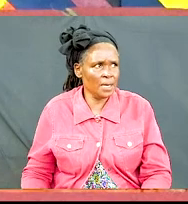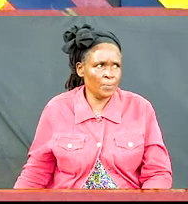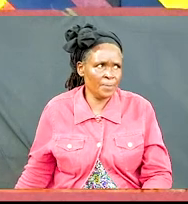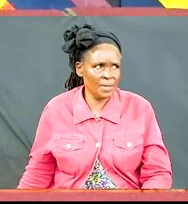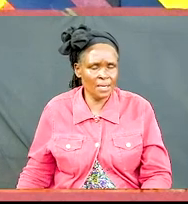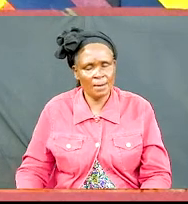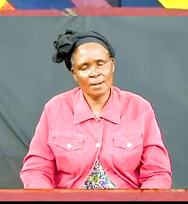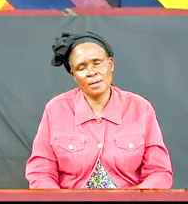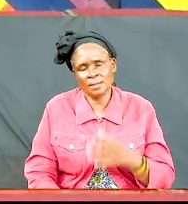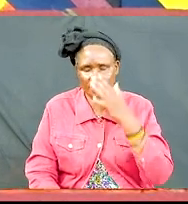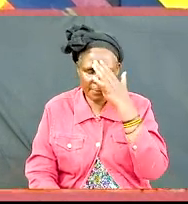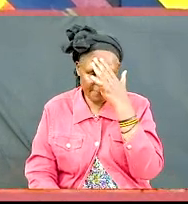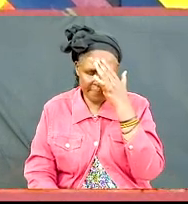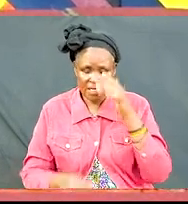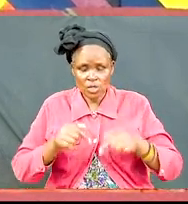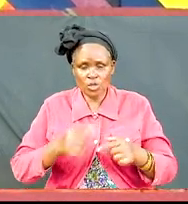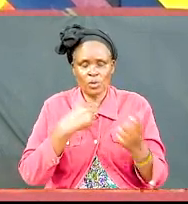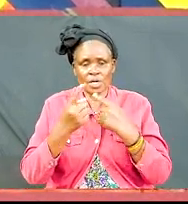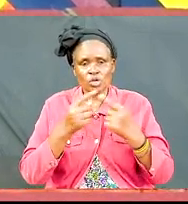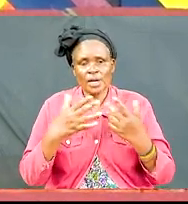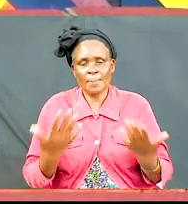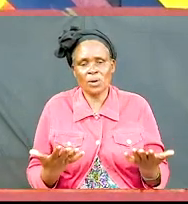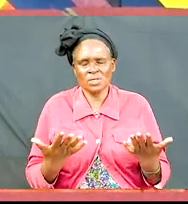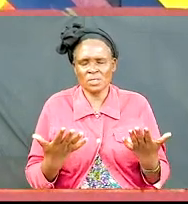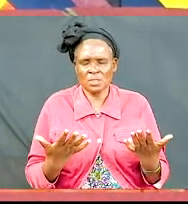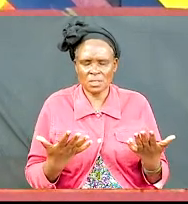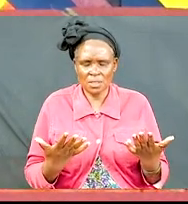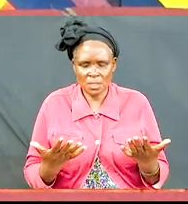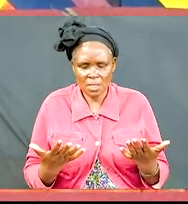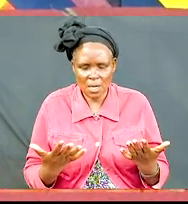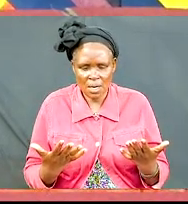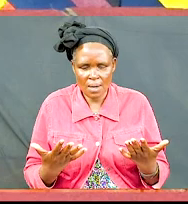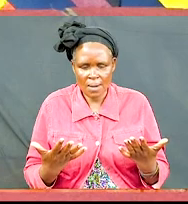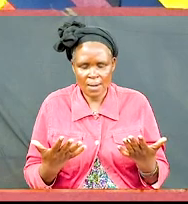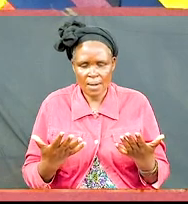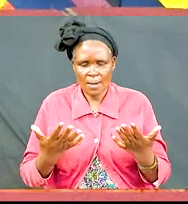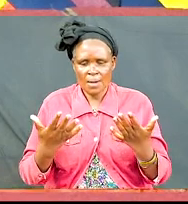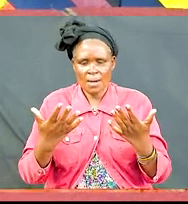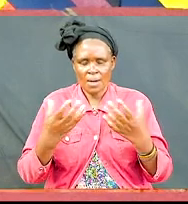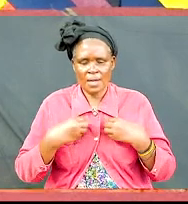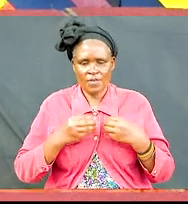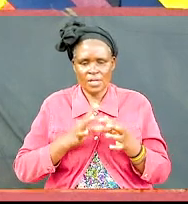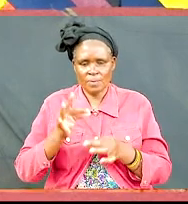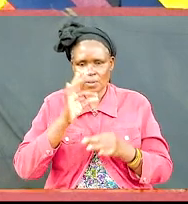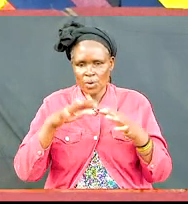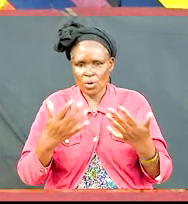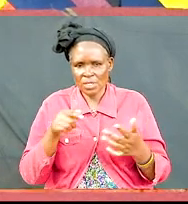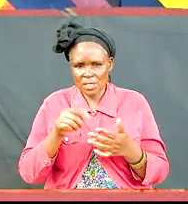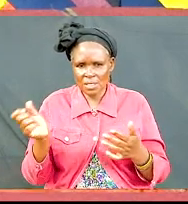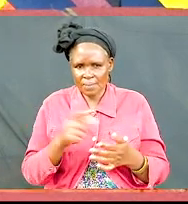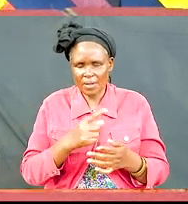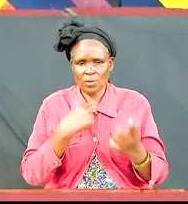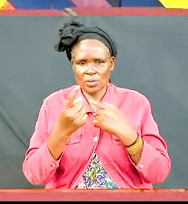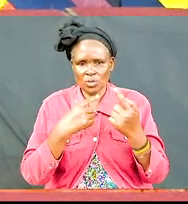And so today we are talking about giving the Spirit and peace, because this month we've been